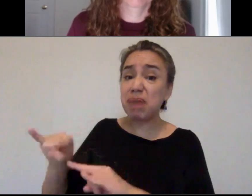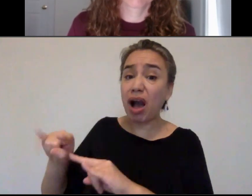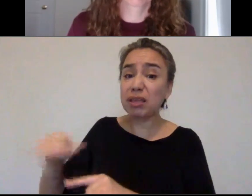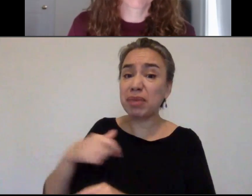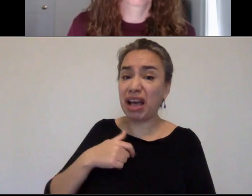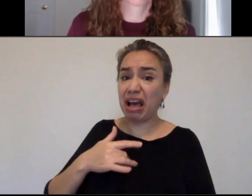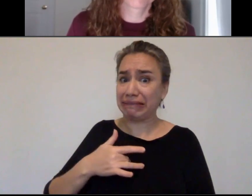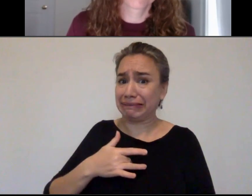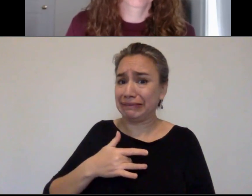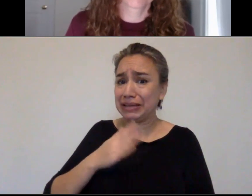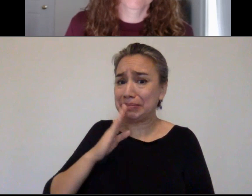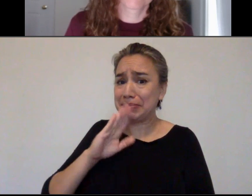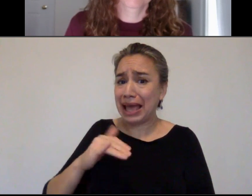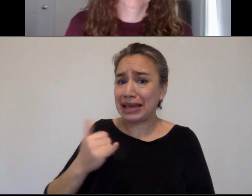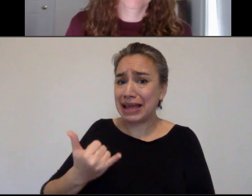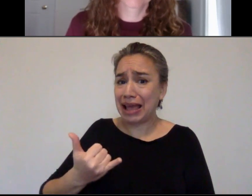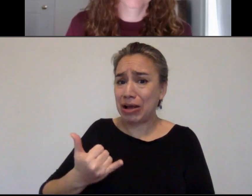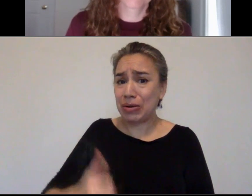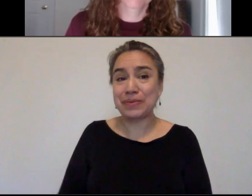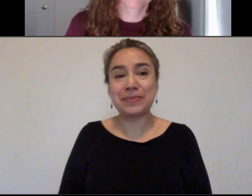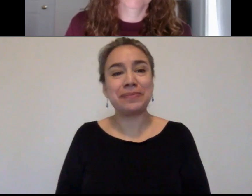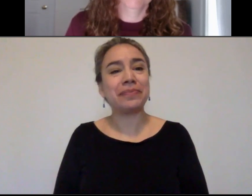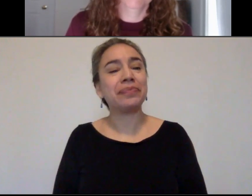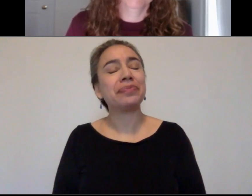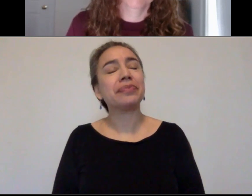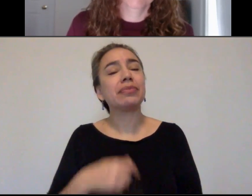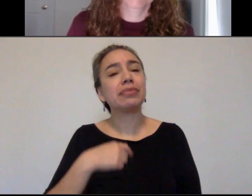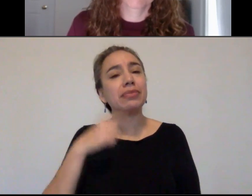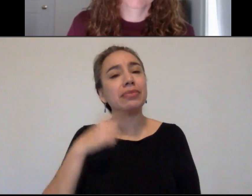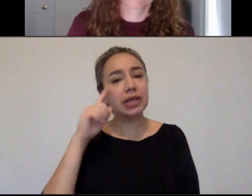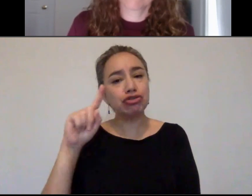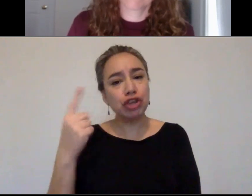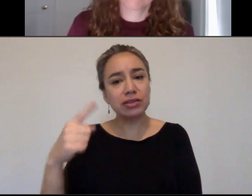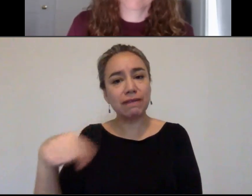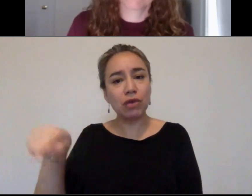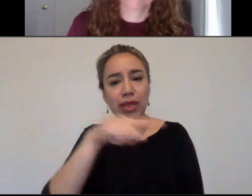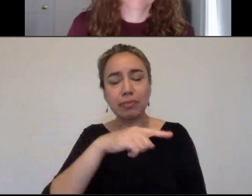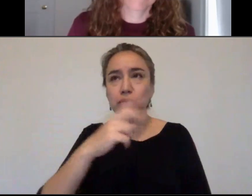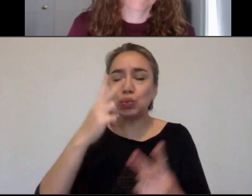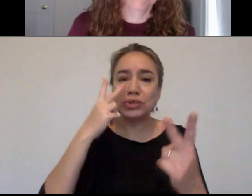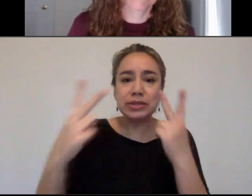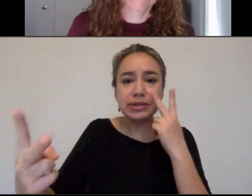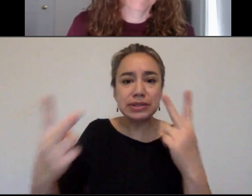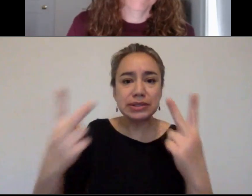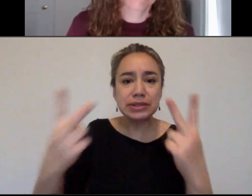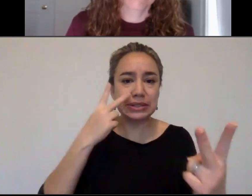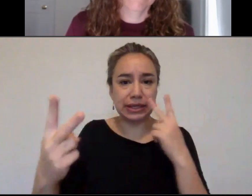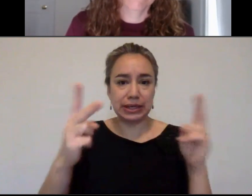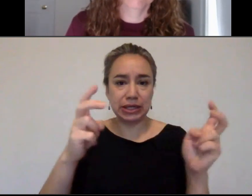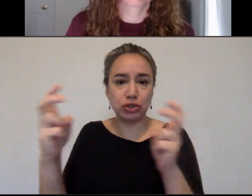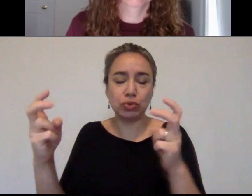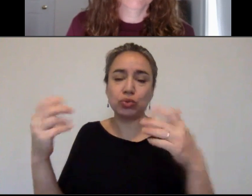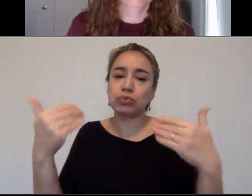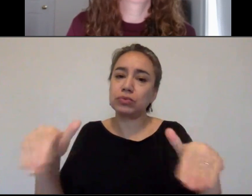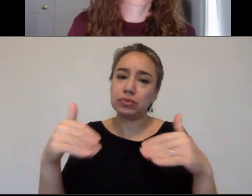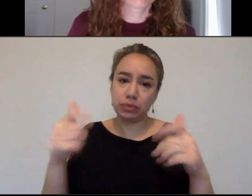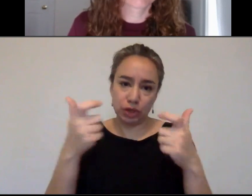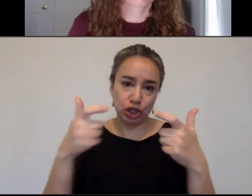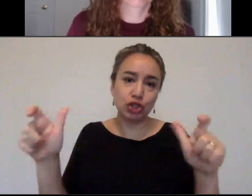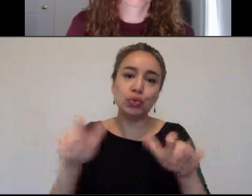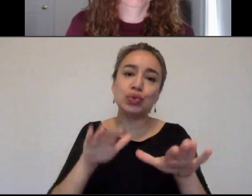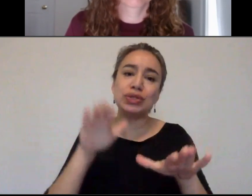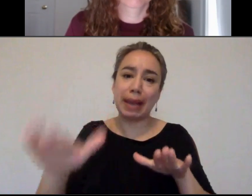it. So I think just opening their eyes up to these issues is a huge step because a